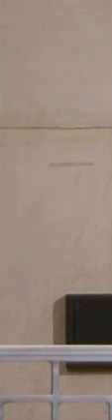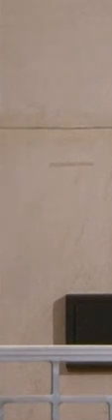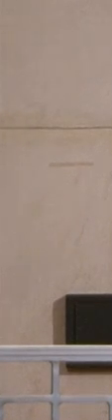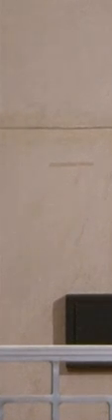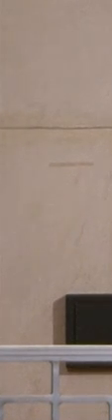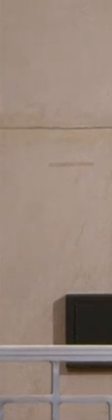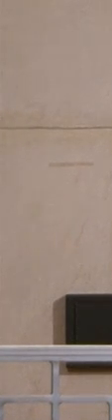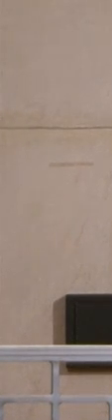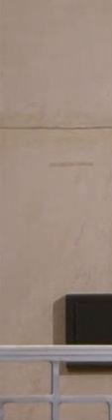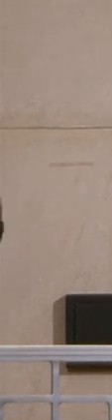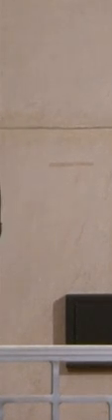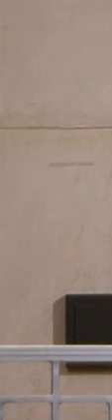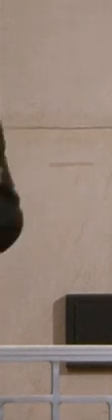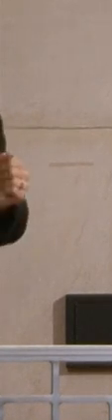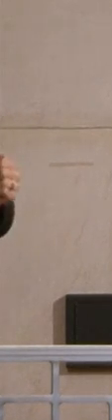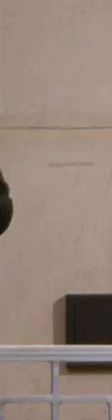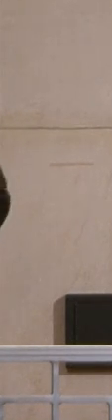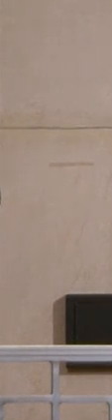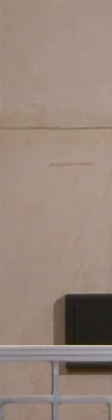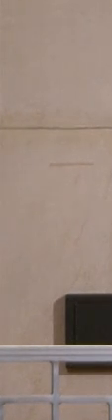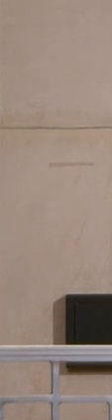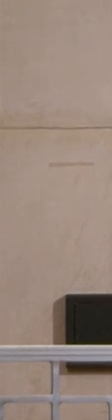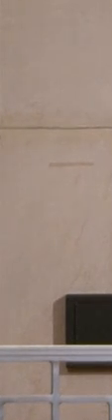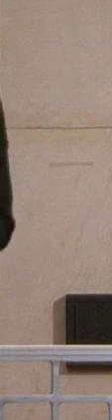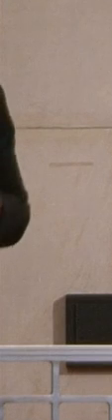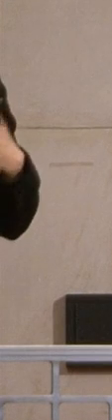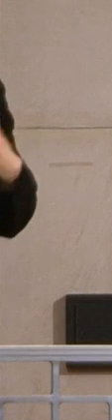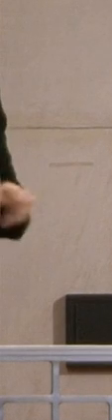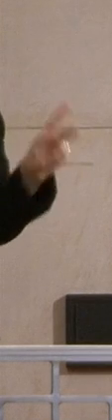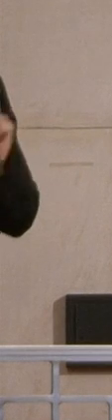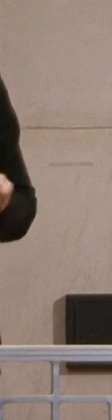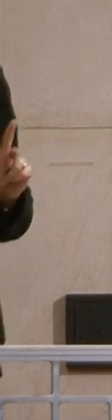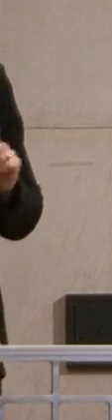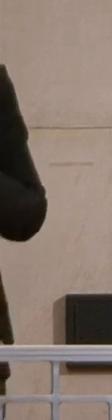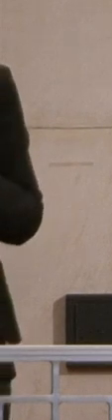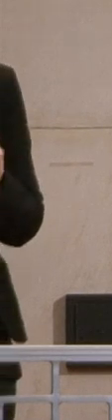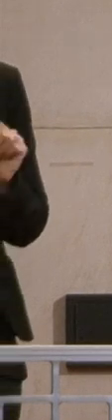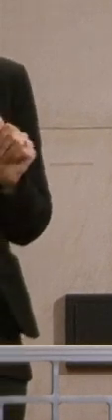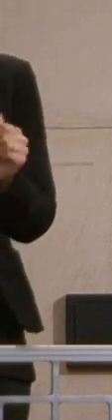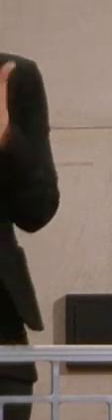them understand how to support those young people. Now,